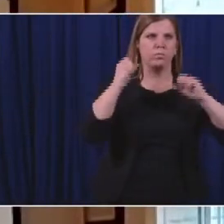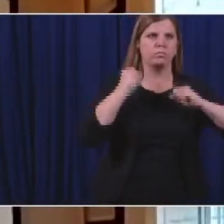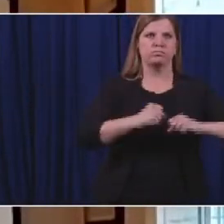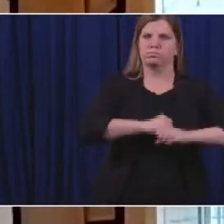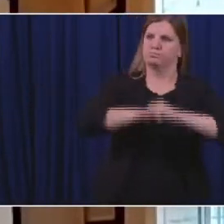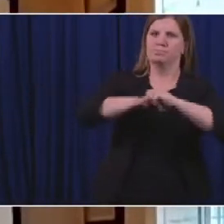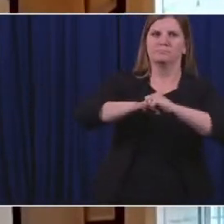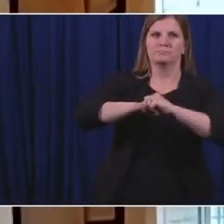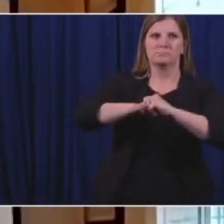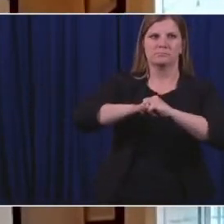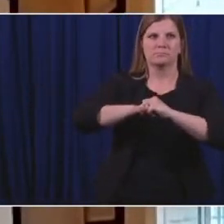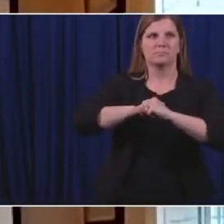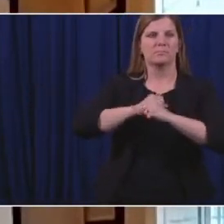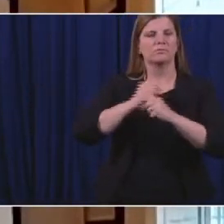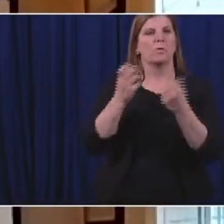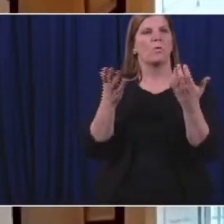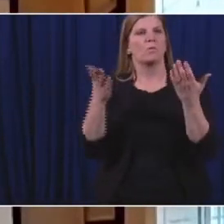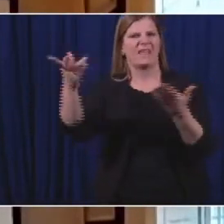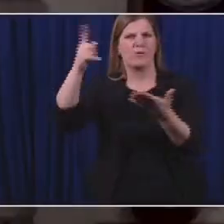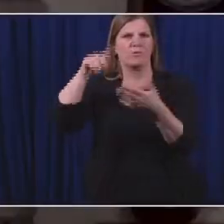in protecting the individual.